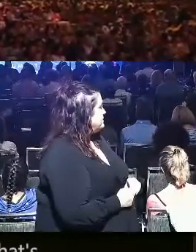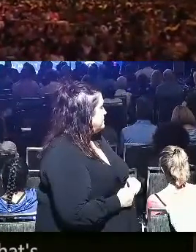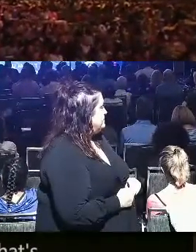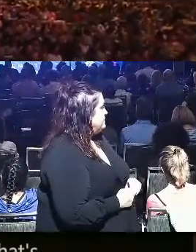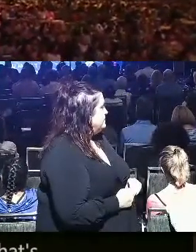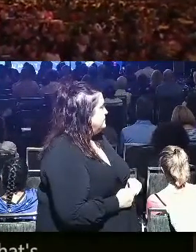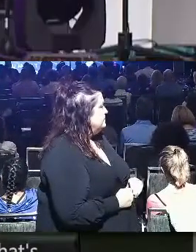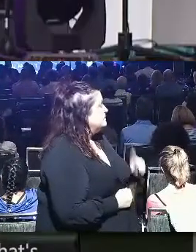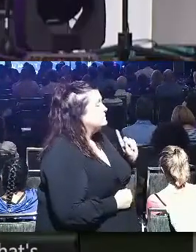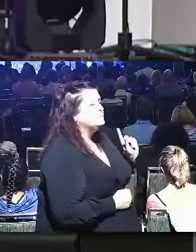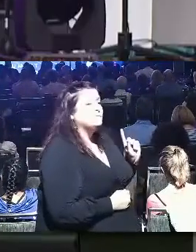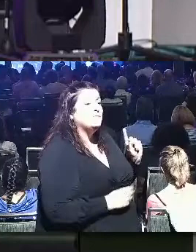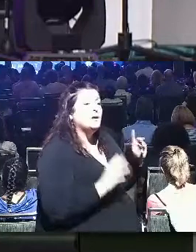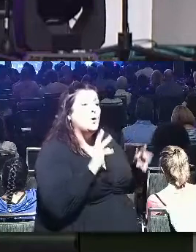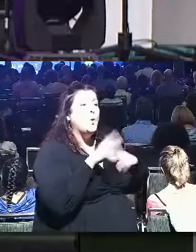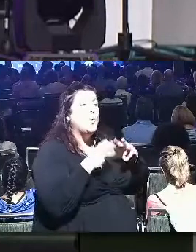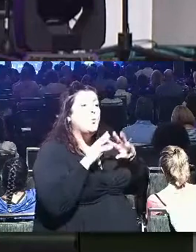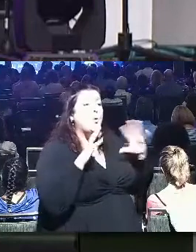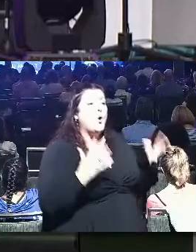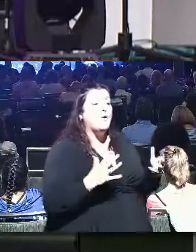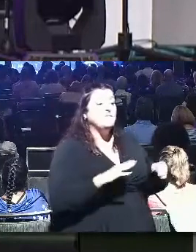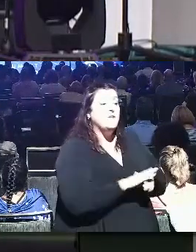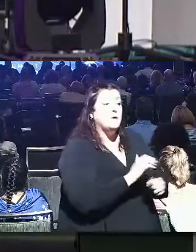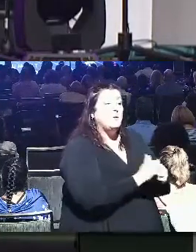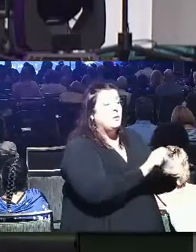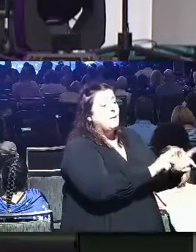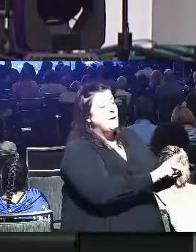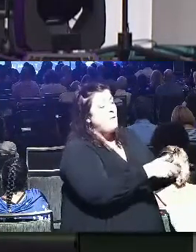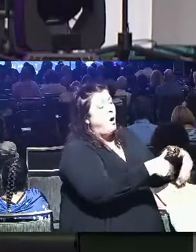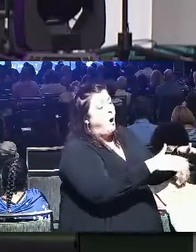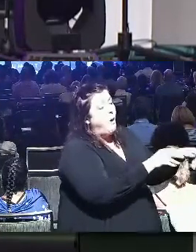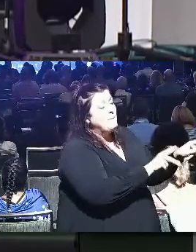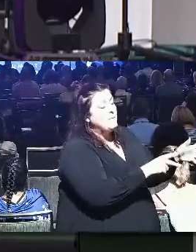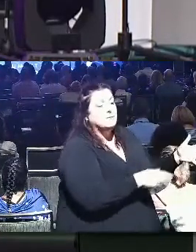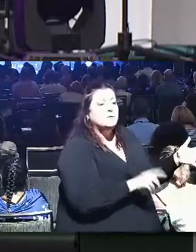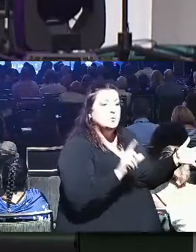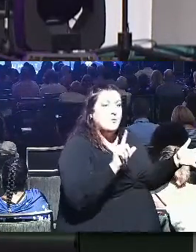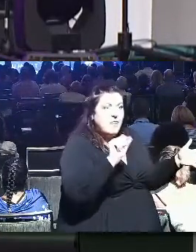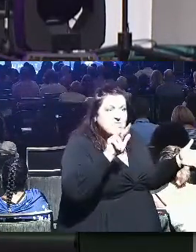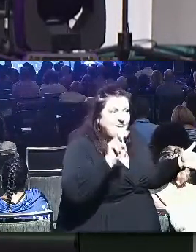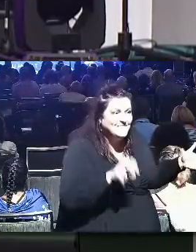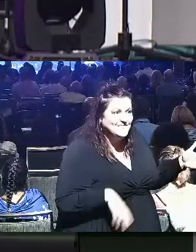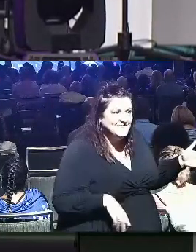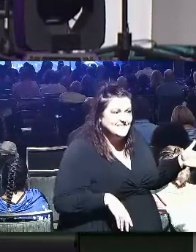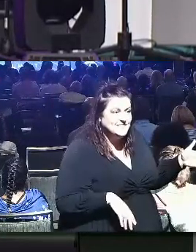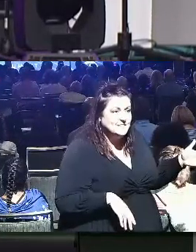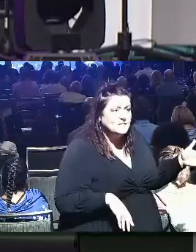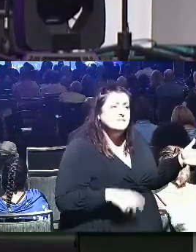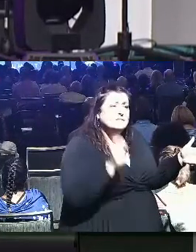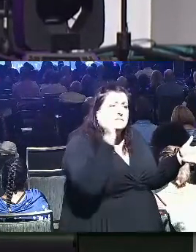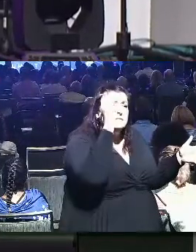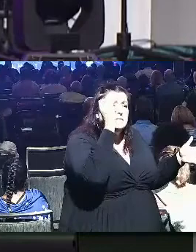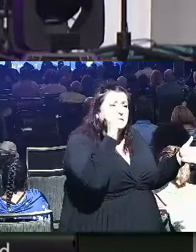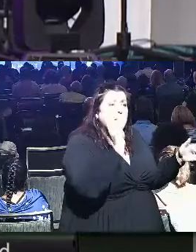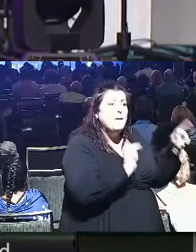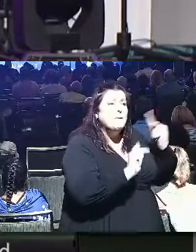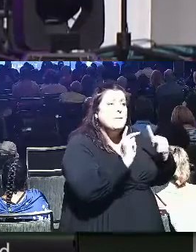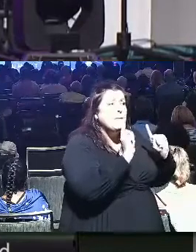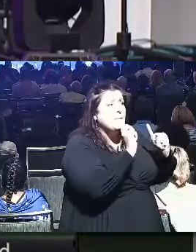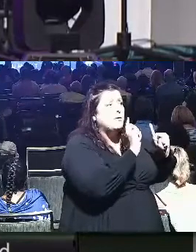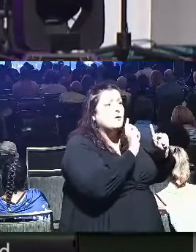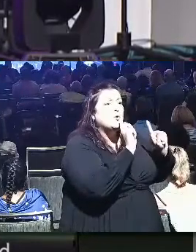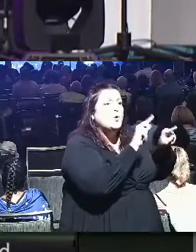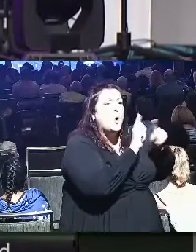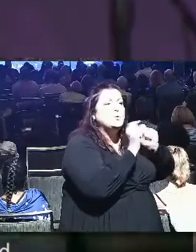It's a world filled up not just with people, but filled with love. Stadiums are filled with people and they fight and get drunk and cuss at each